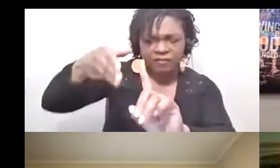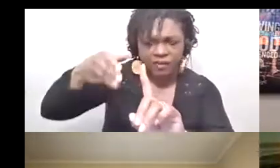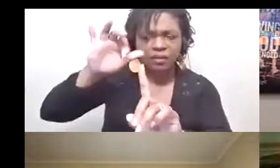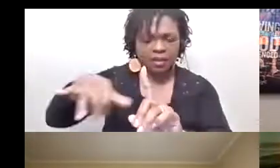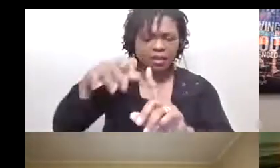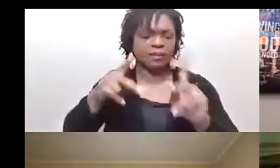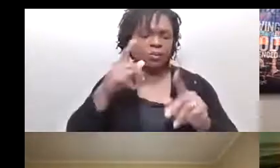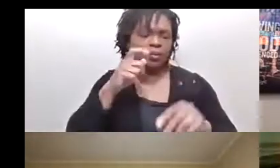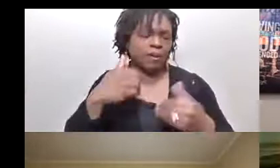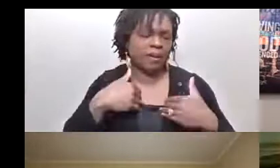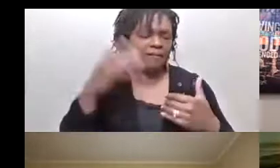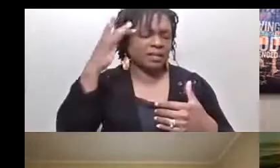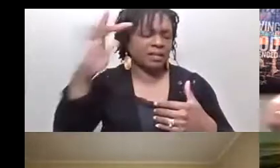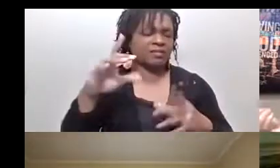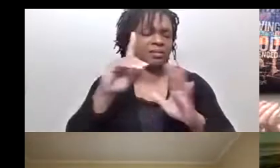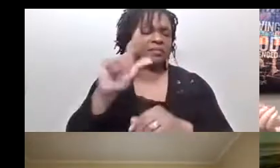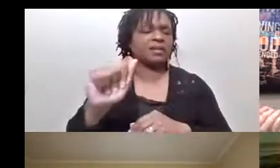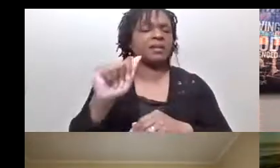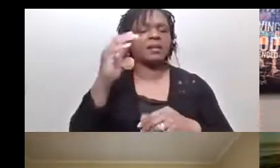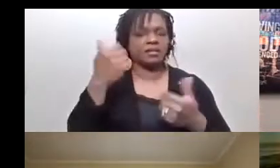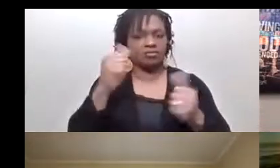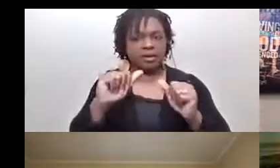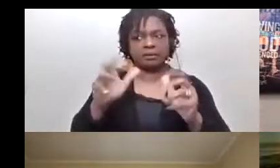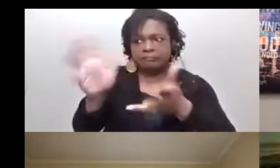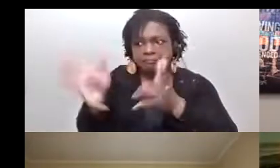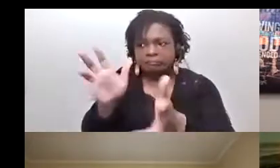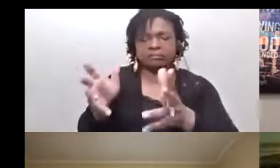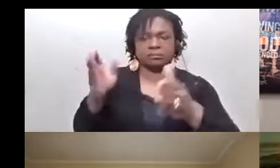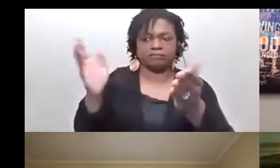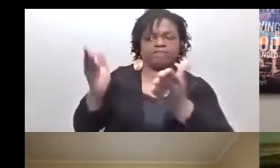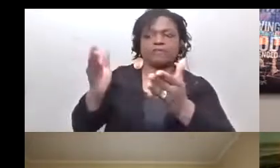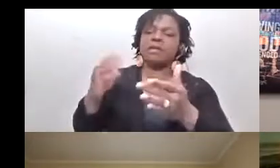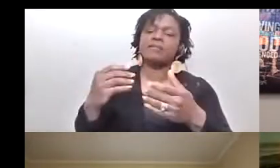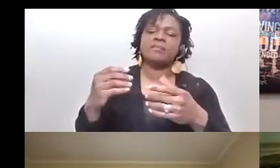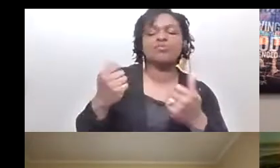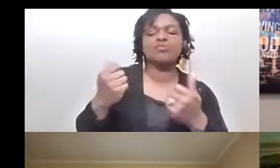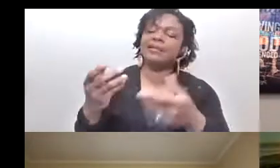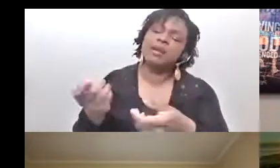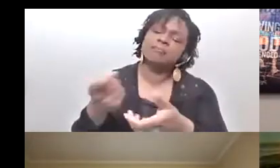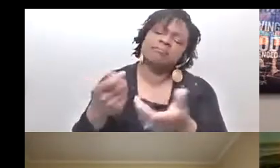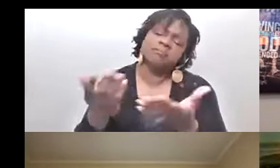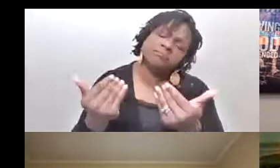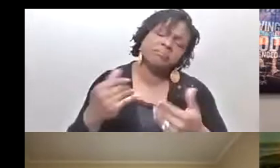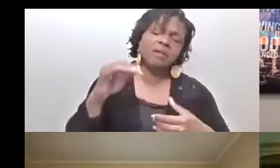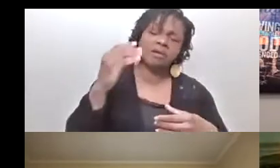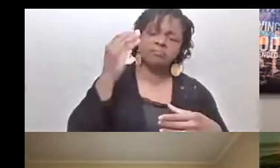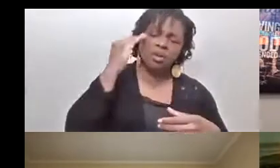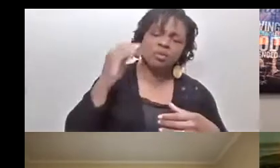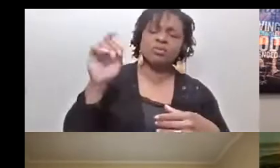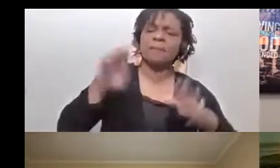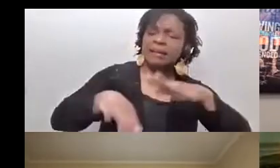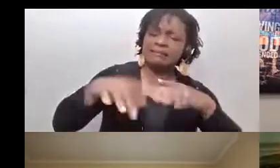control them by simultaneously meeting their most basic needs, of which housing and food is the most